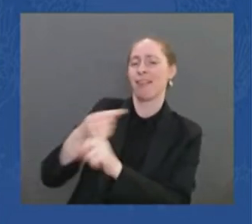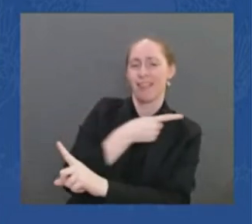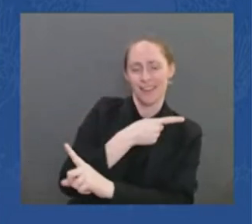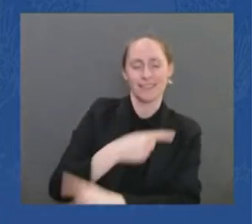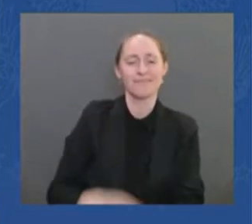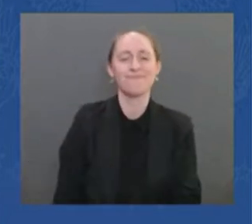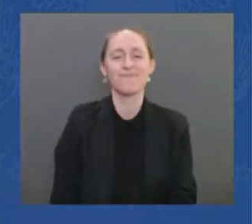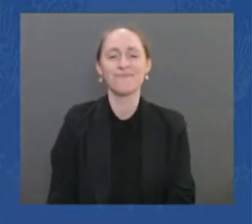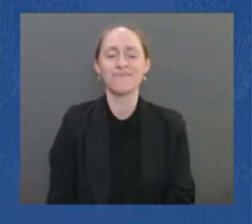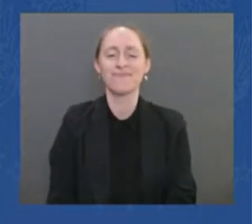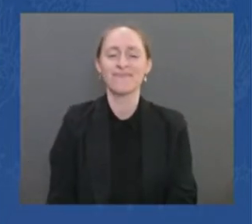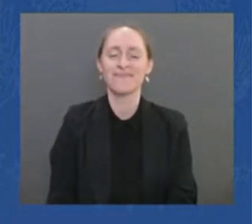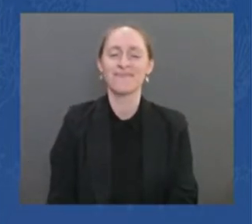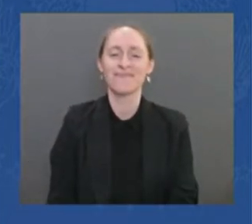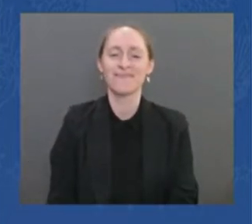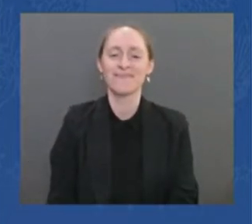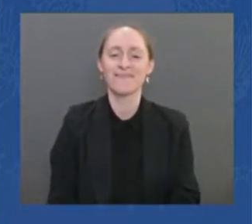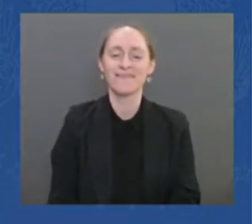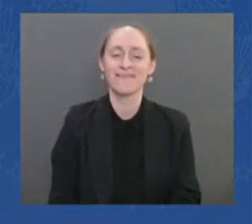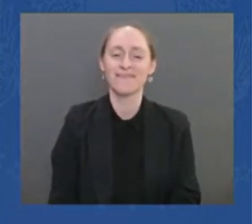the end of World War II,